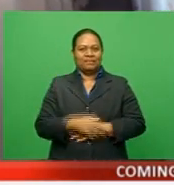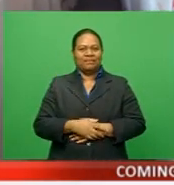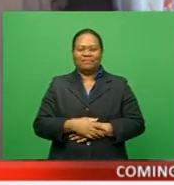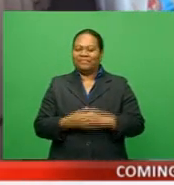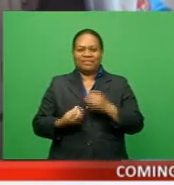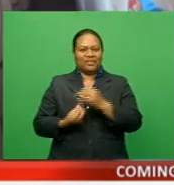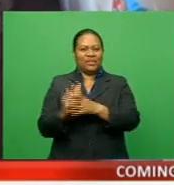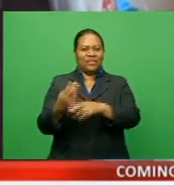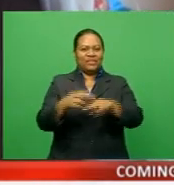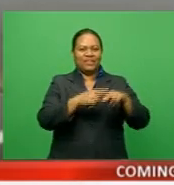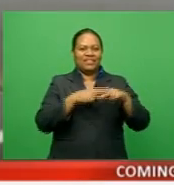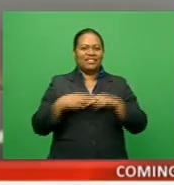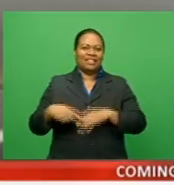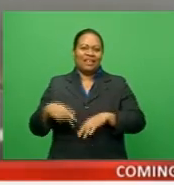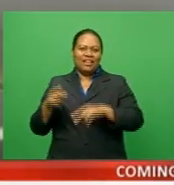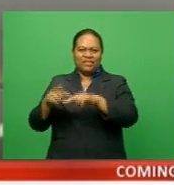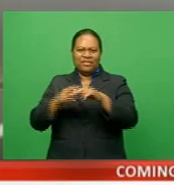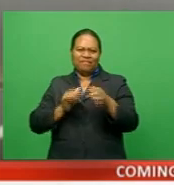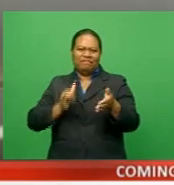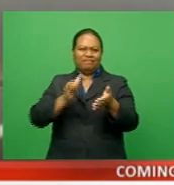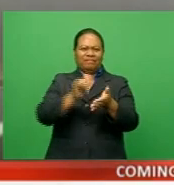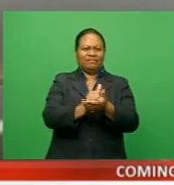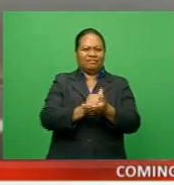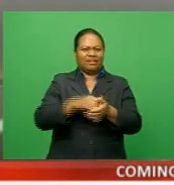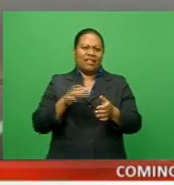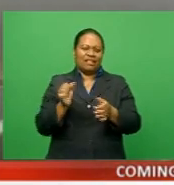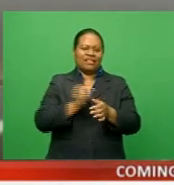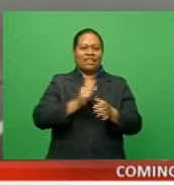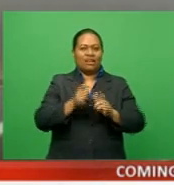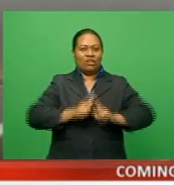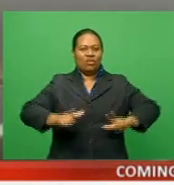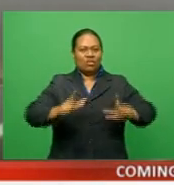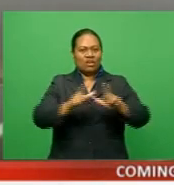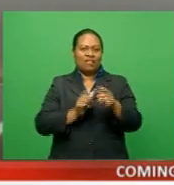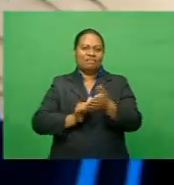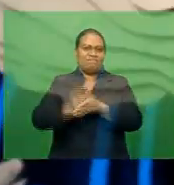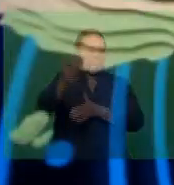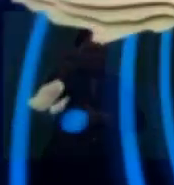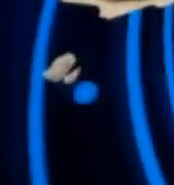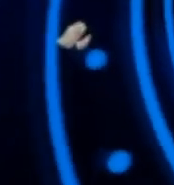And in growing Fiji, Fiji Airways takes to local skies. Stay with us.